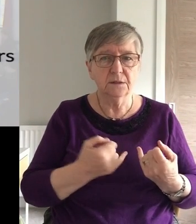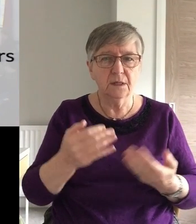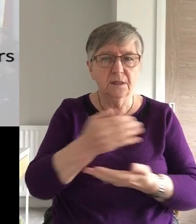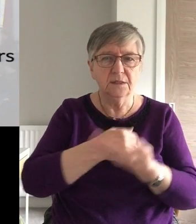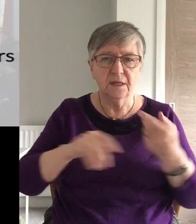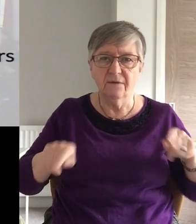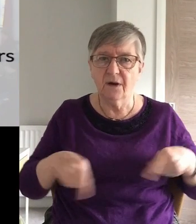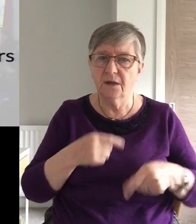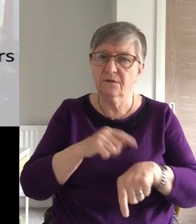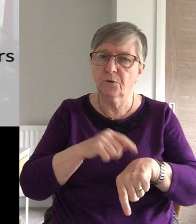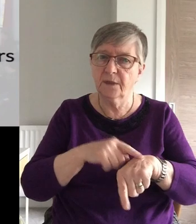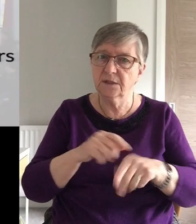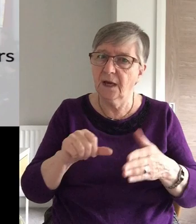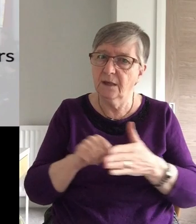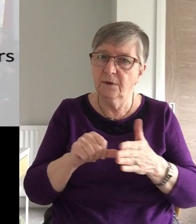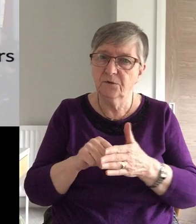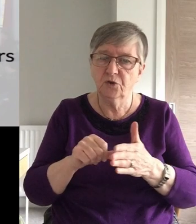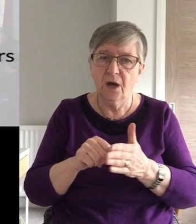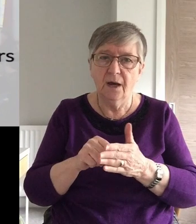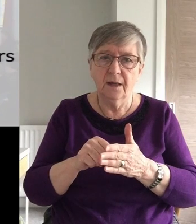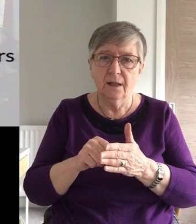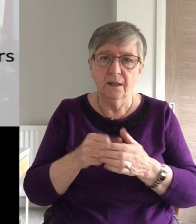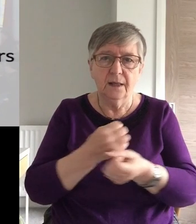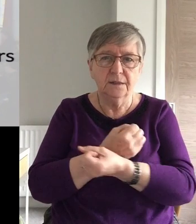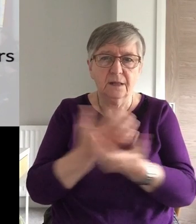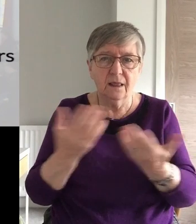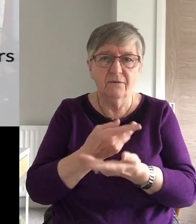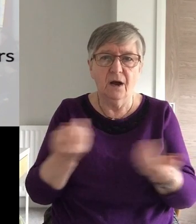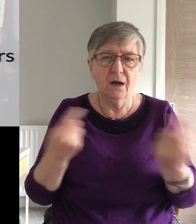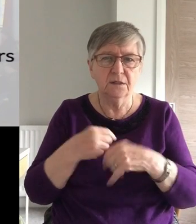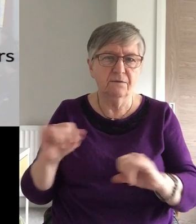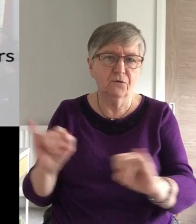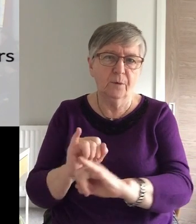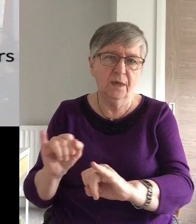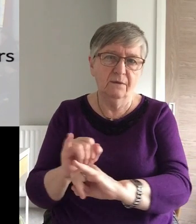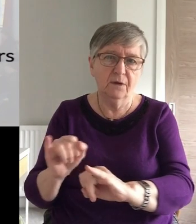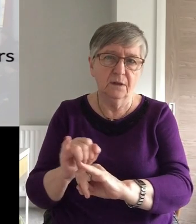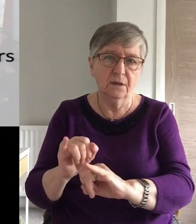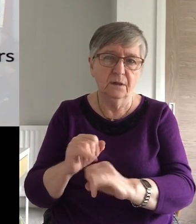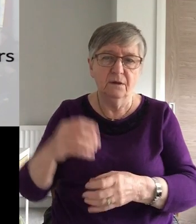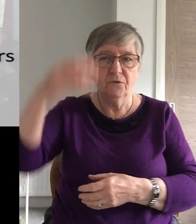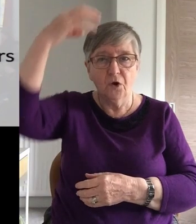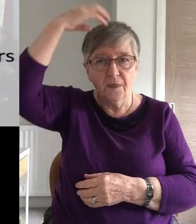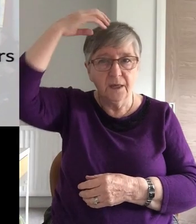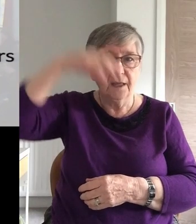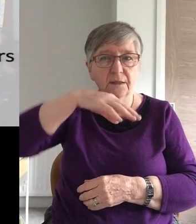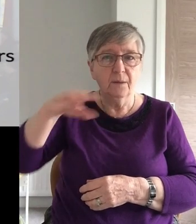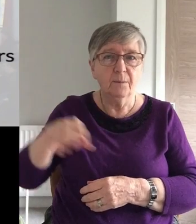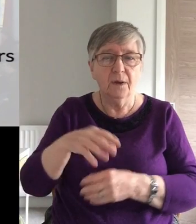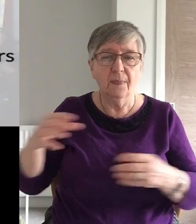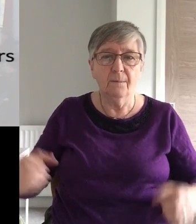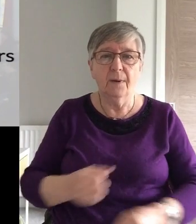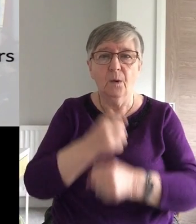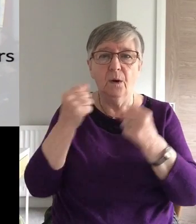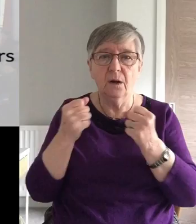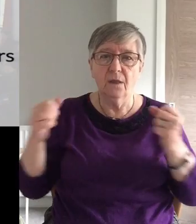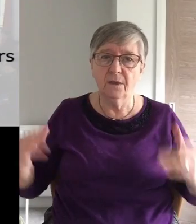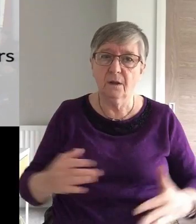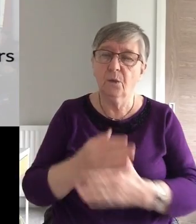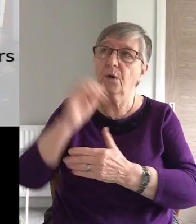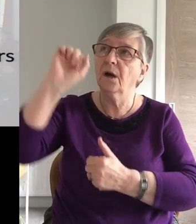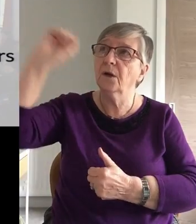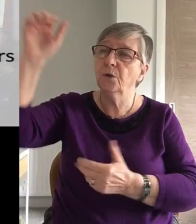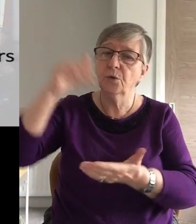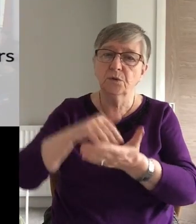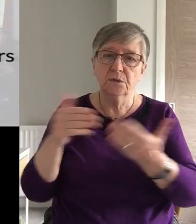Save us from the time of trial, and deliver us from evil. For the kingdom, the power, and the glory are